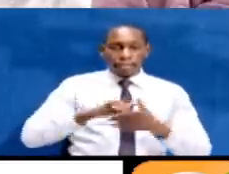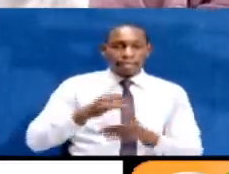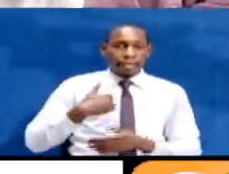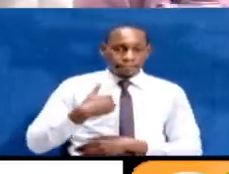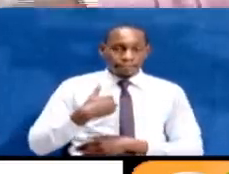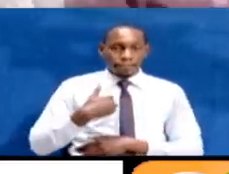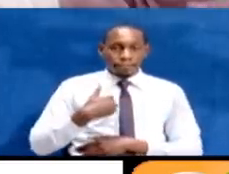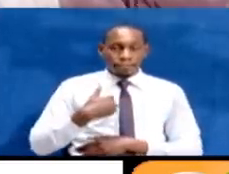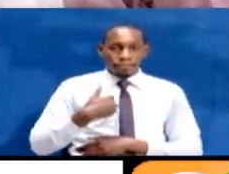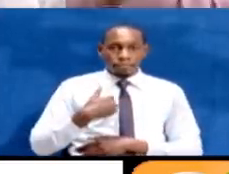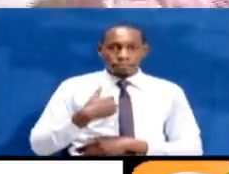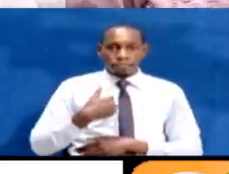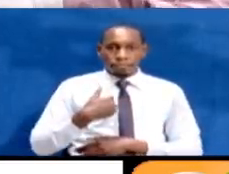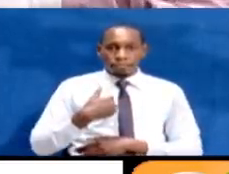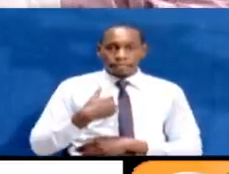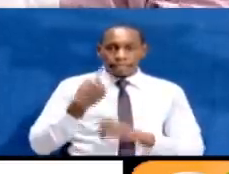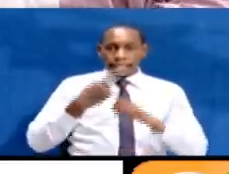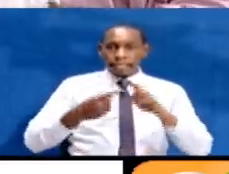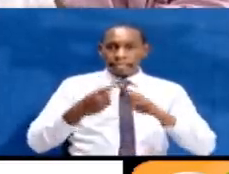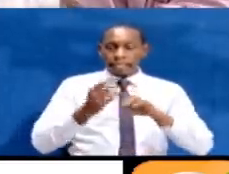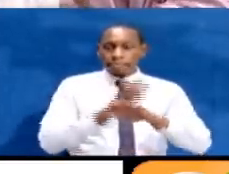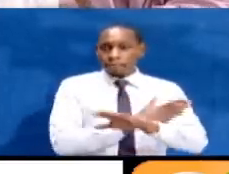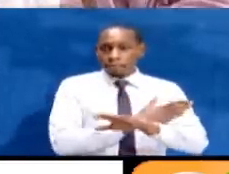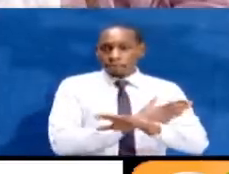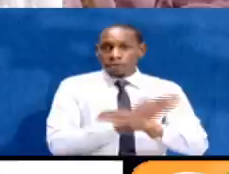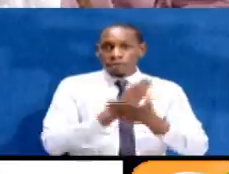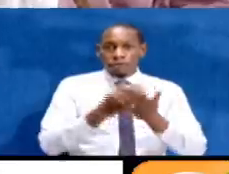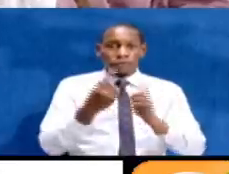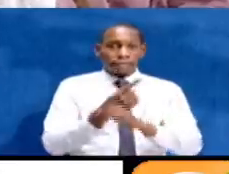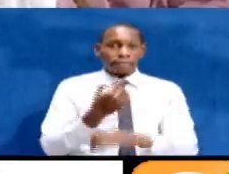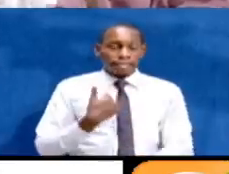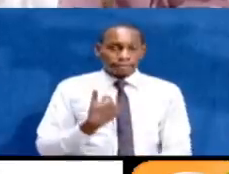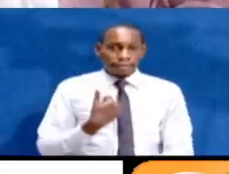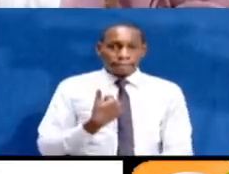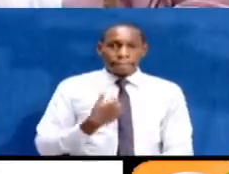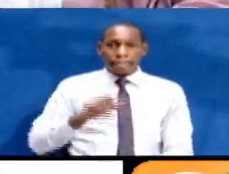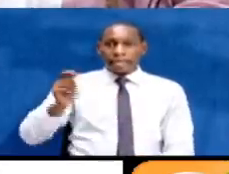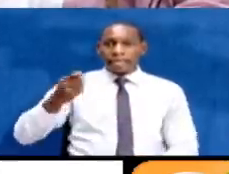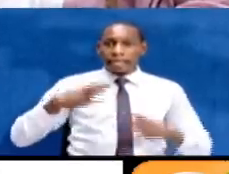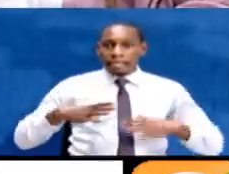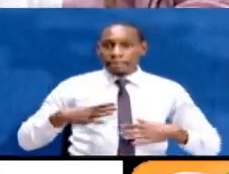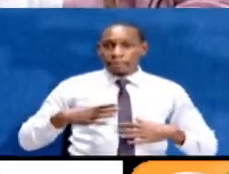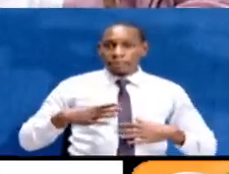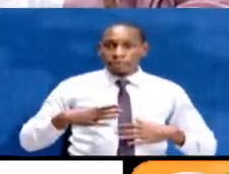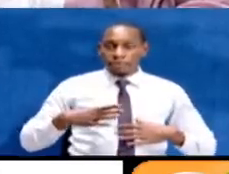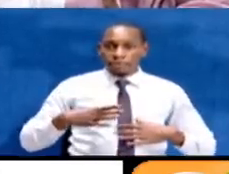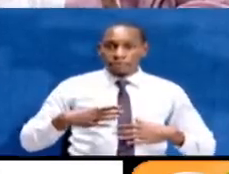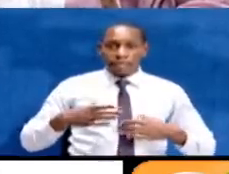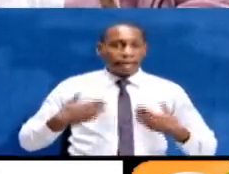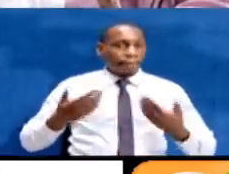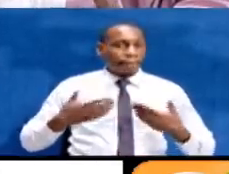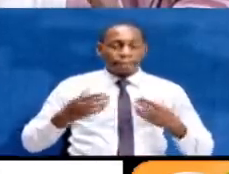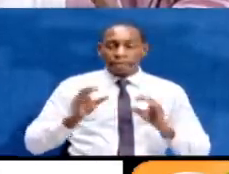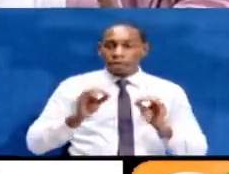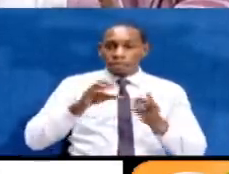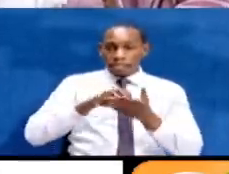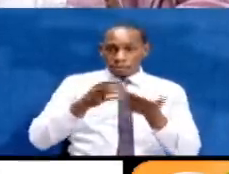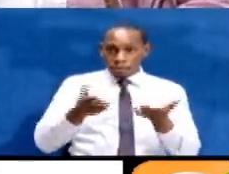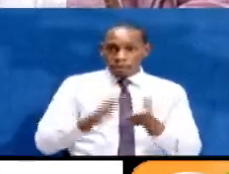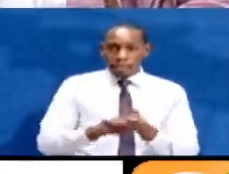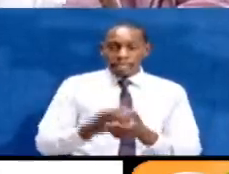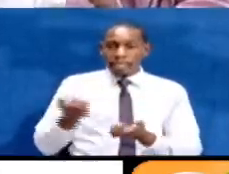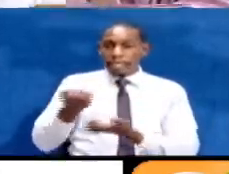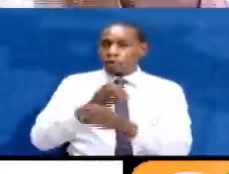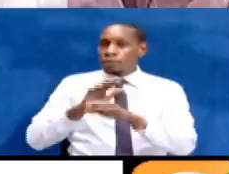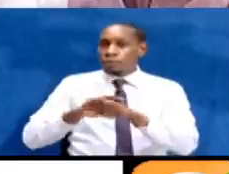or the leaders we've had in the also years have really made a difference in our lives. Kenyans are not happy with how things are going. They're not happy